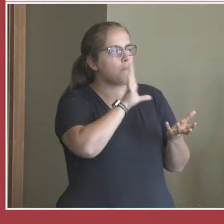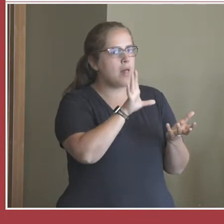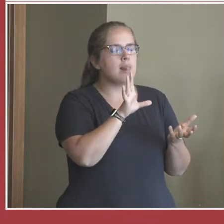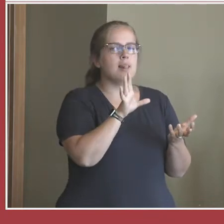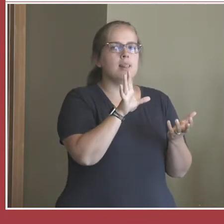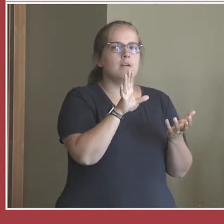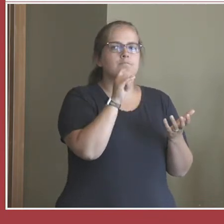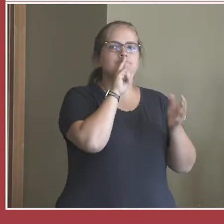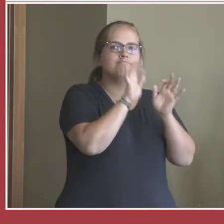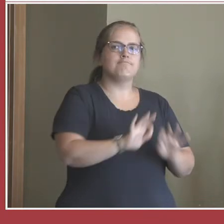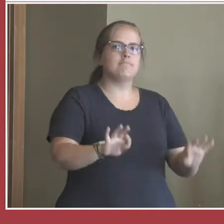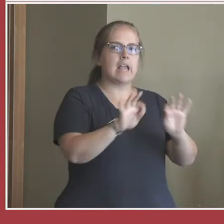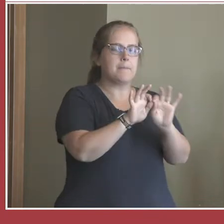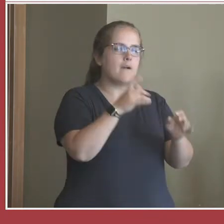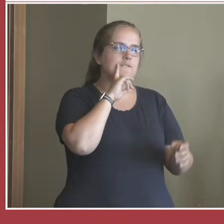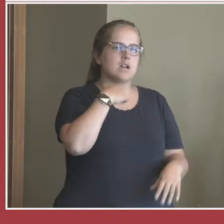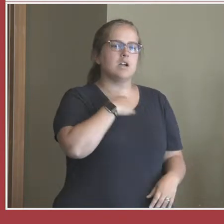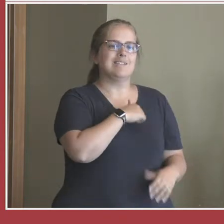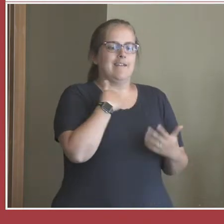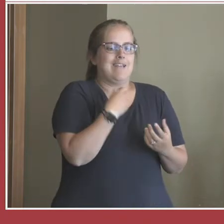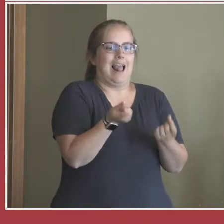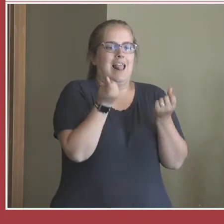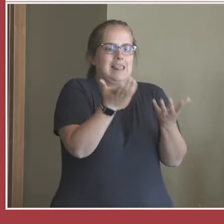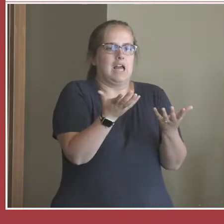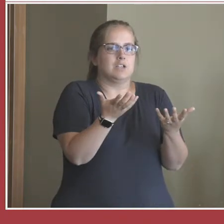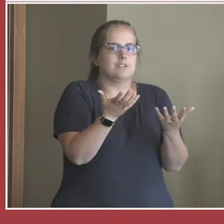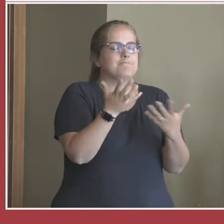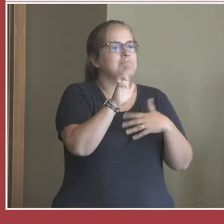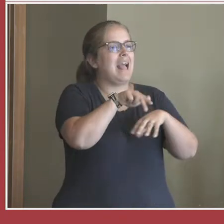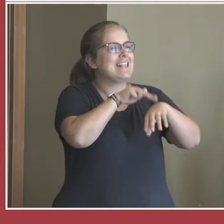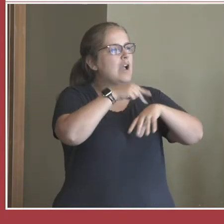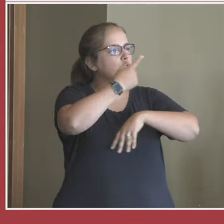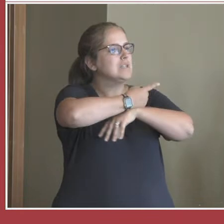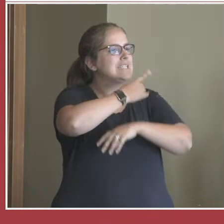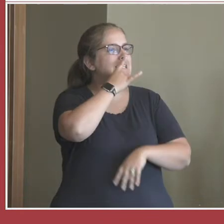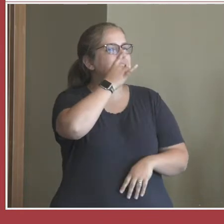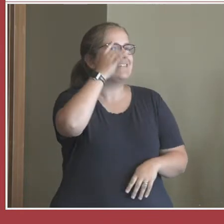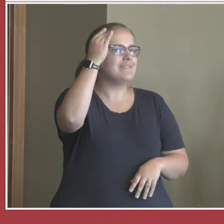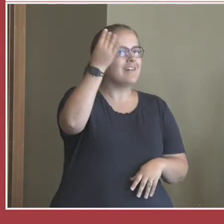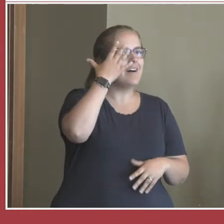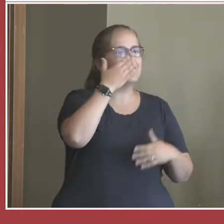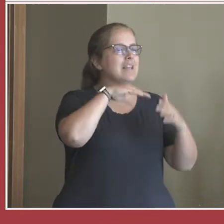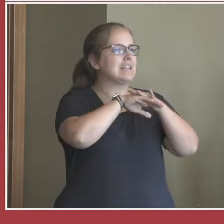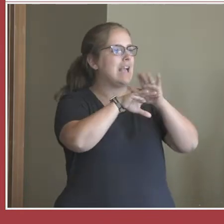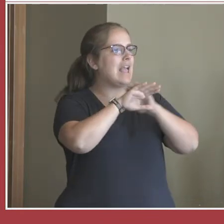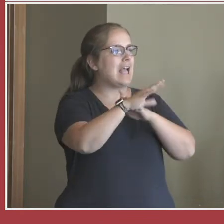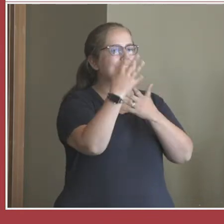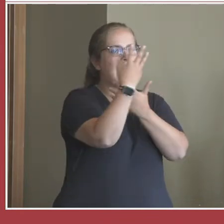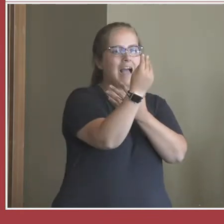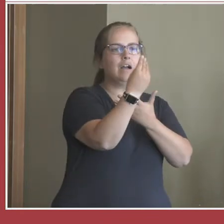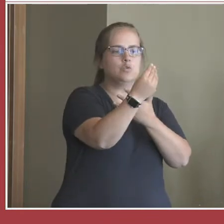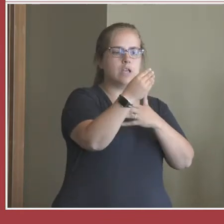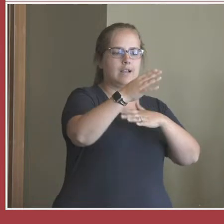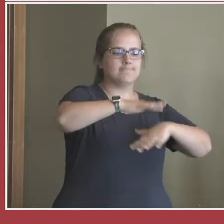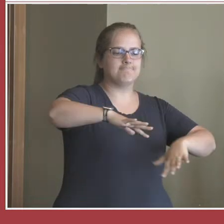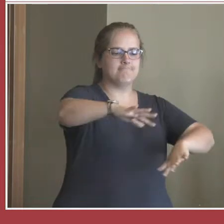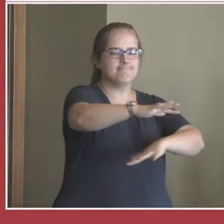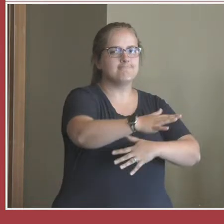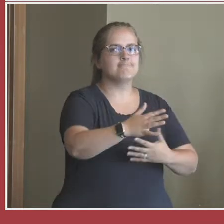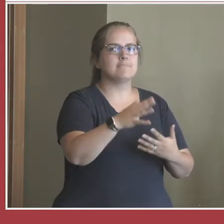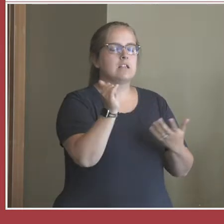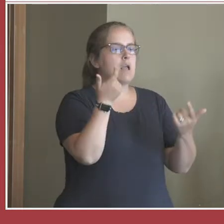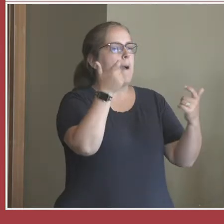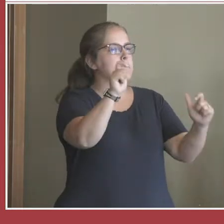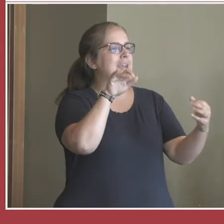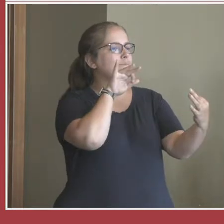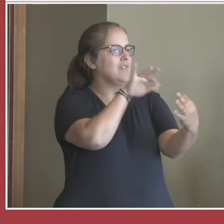really important to us, that there's lots of natural daylight and access to the courtyards, which were our